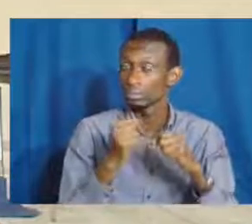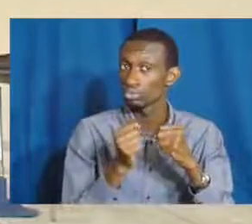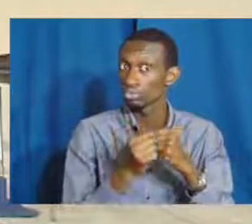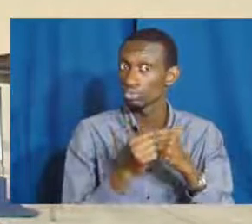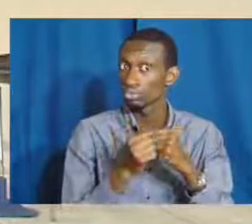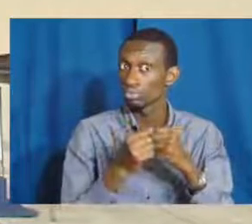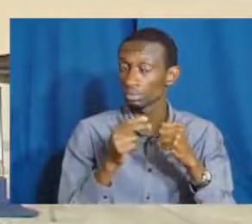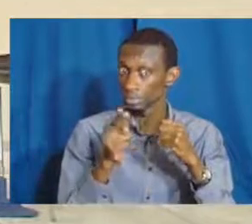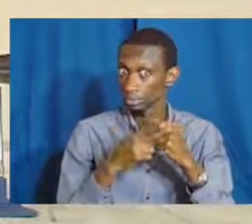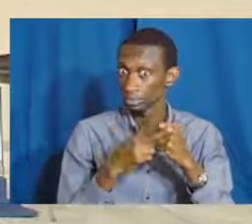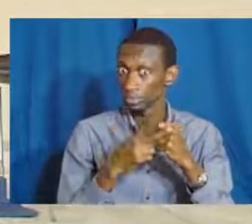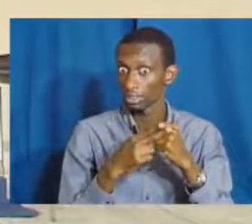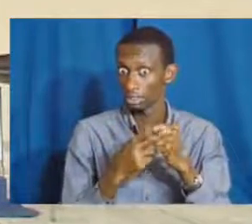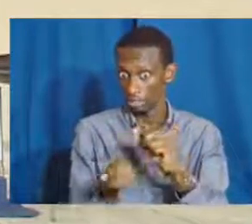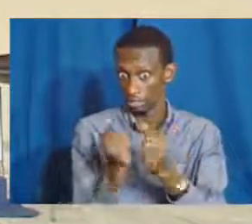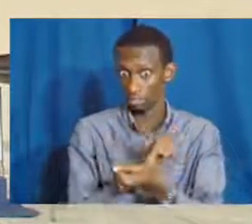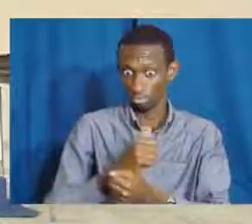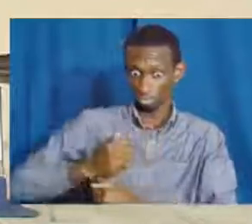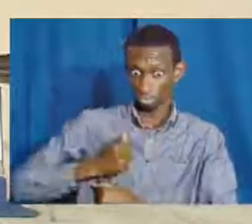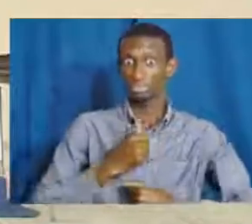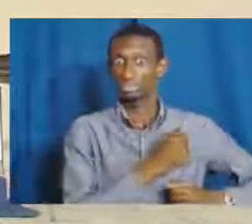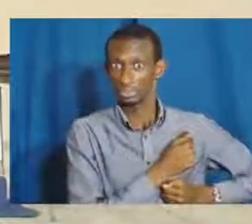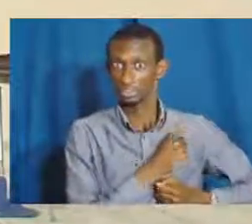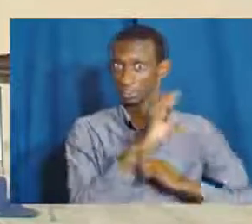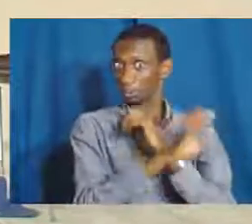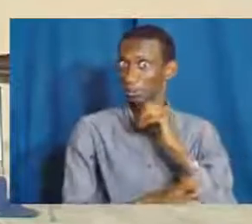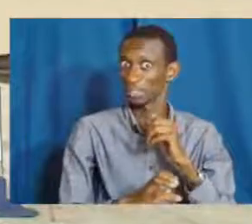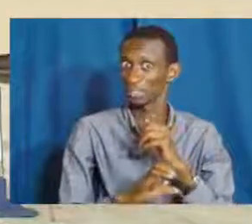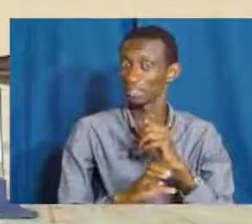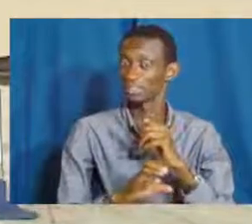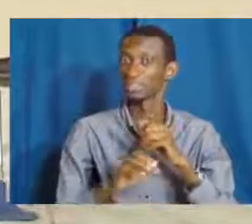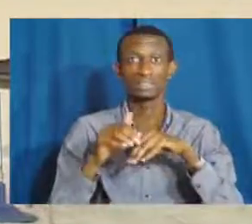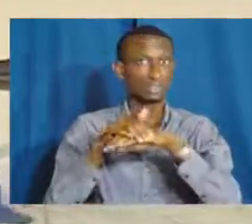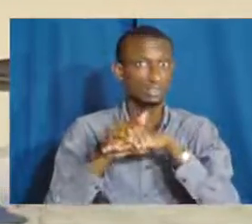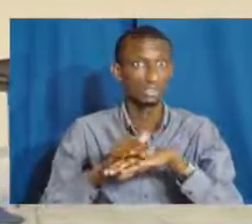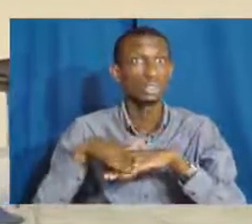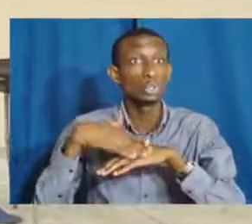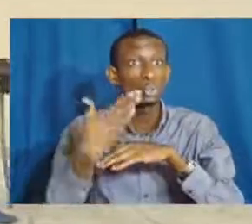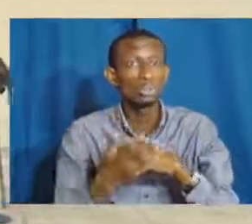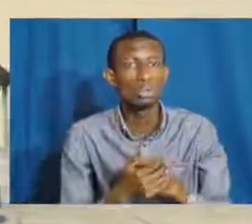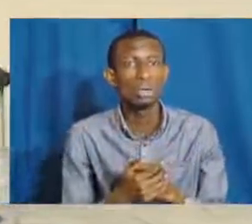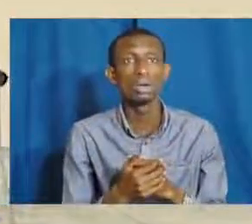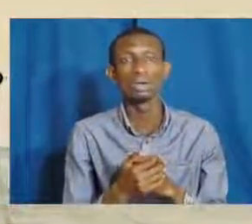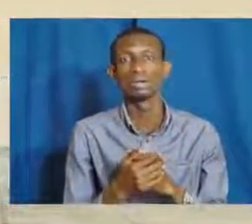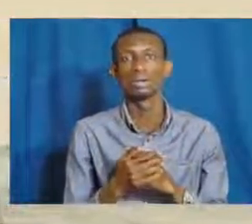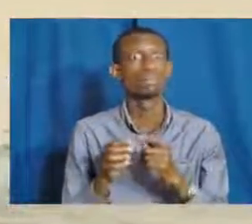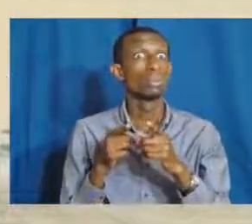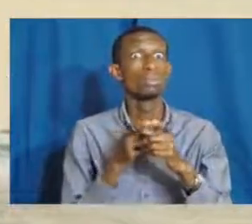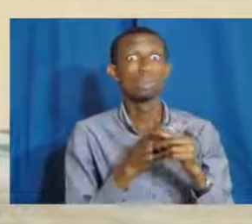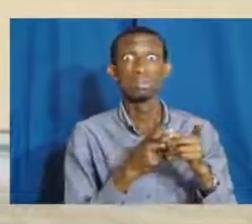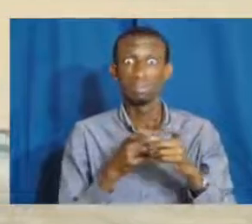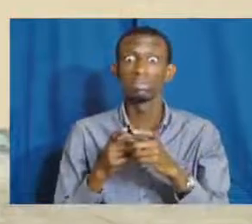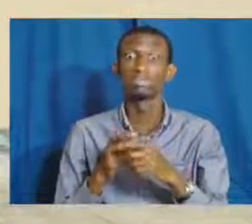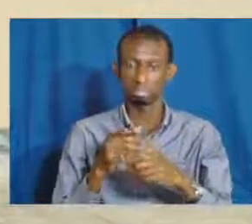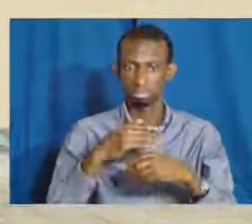he died in 1915 when he was around 27, and And on front, actually, he died on